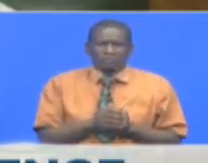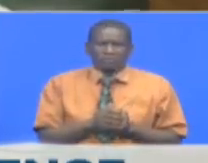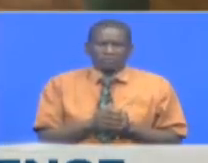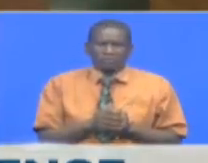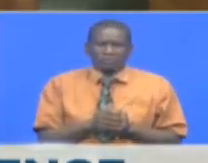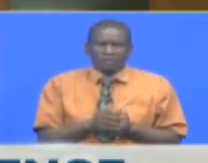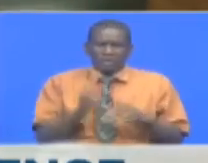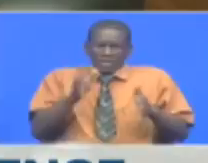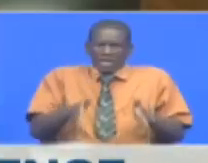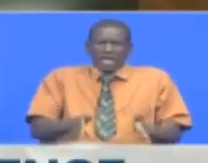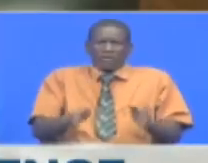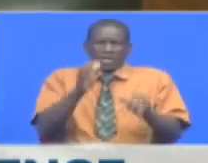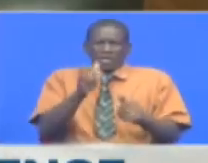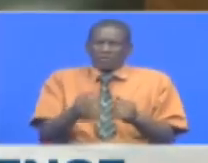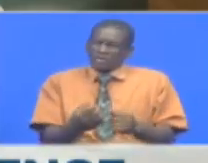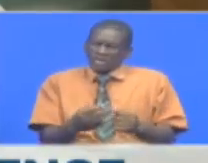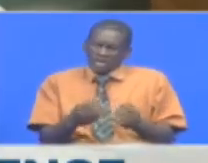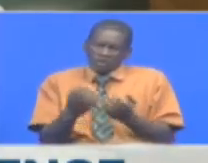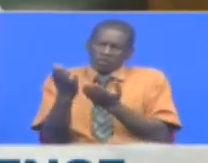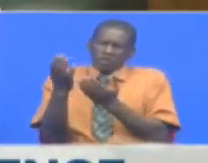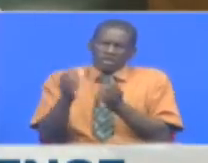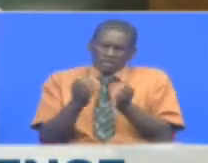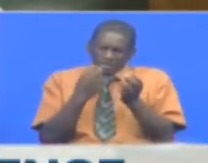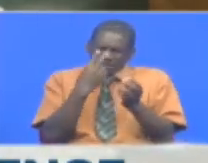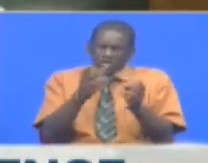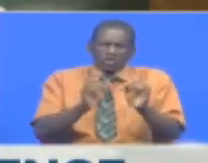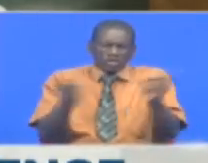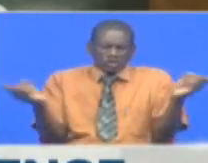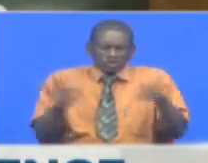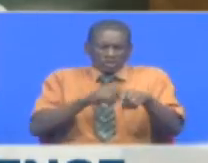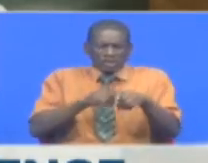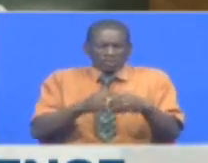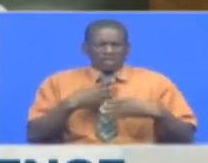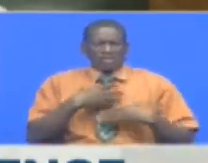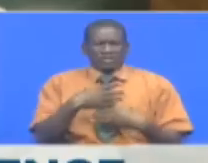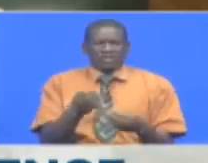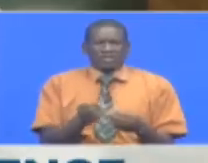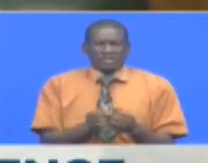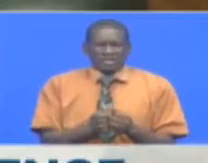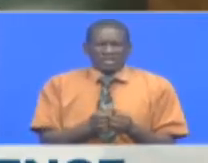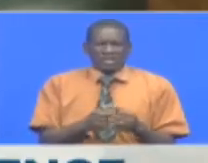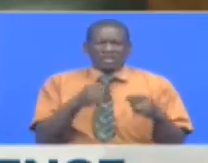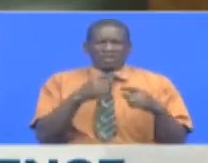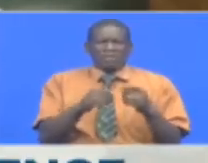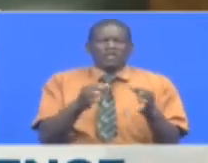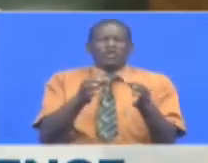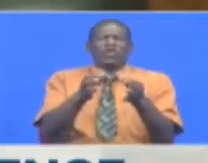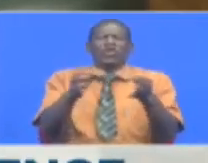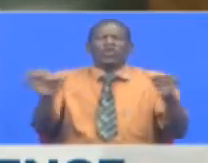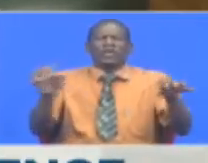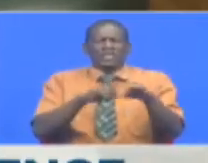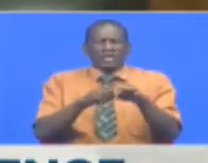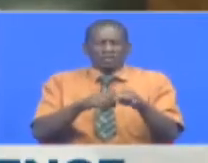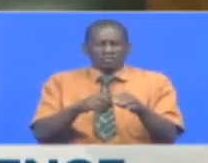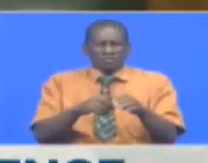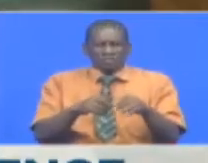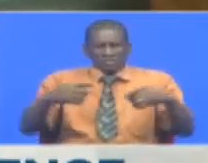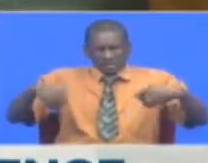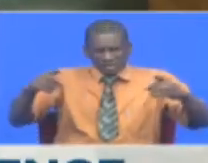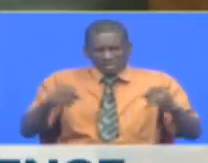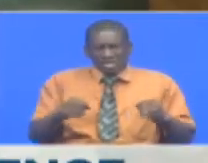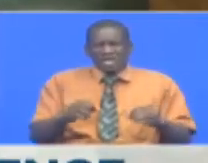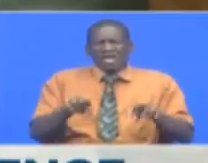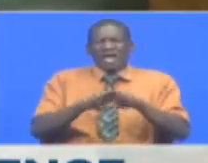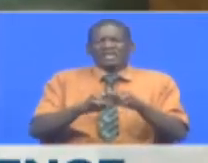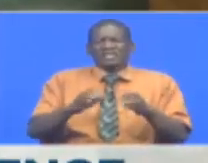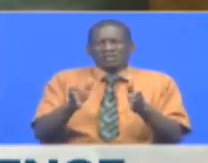in a manner that looks after not their short-term interests, but their long-term survivability as citizens